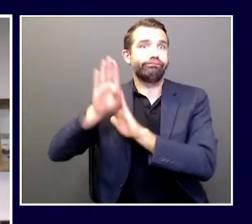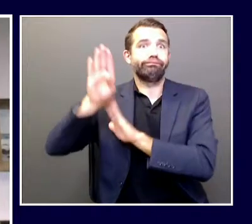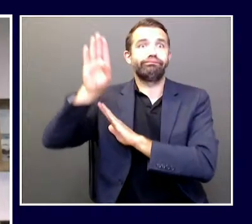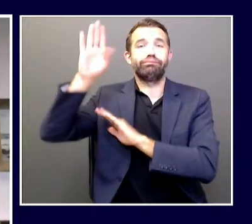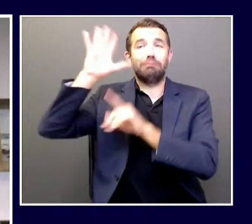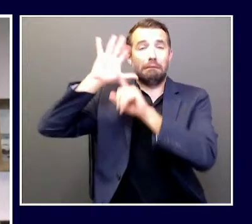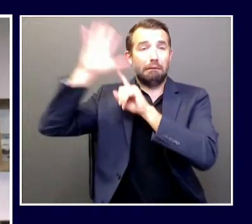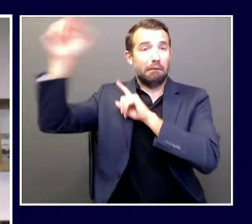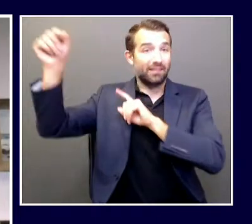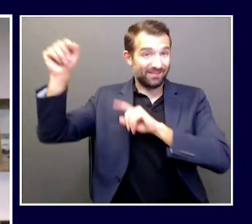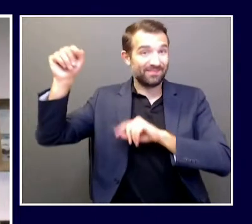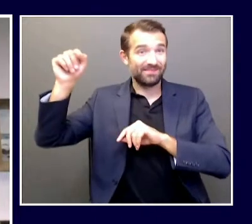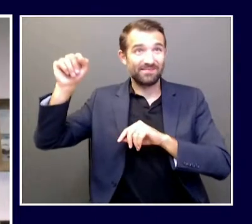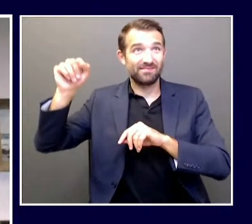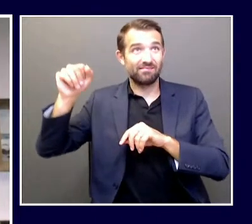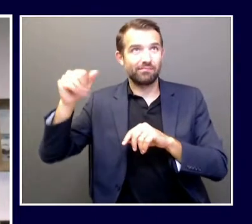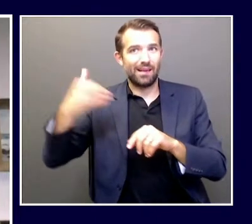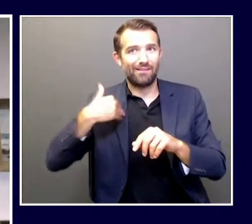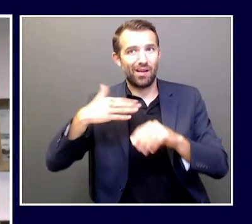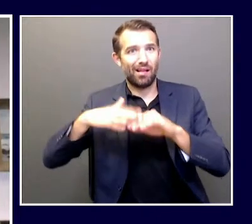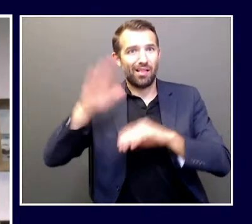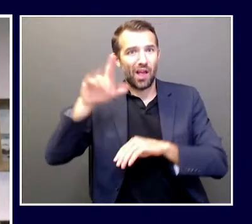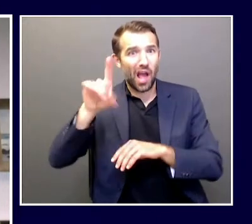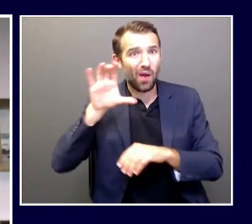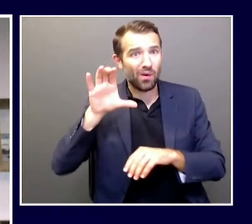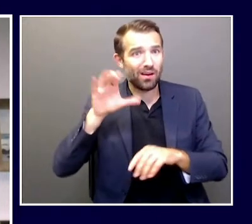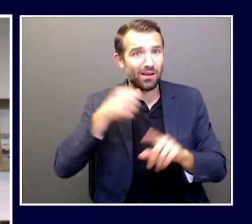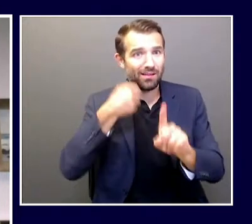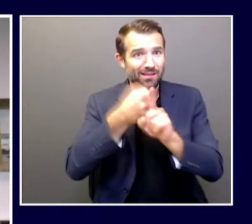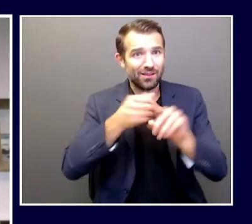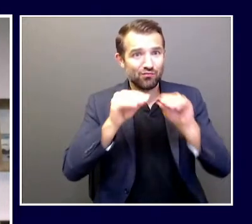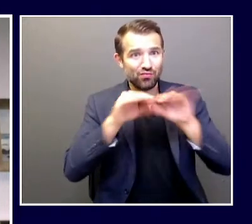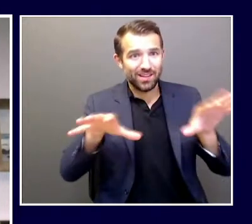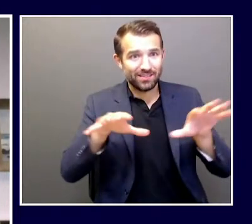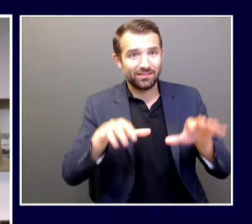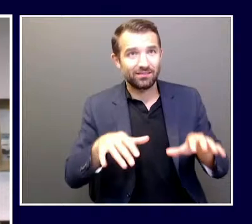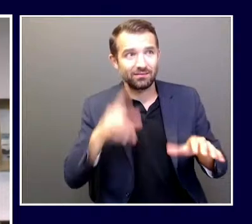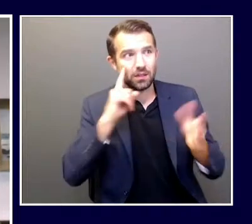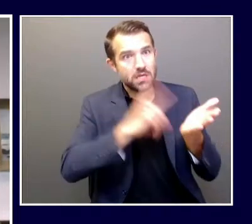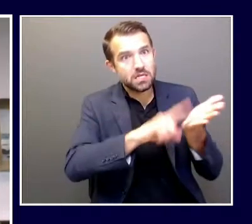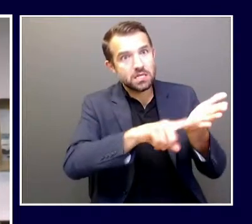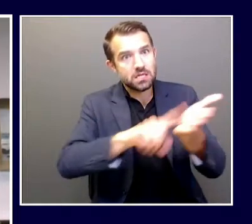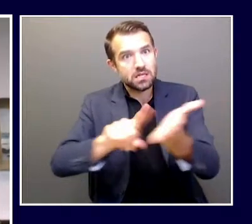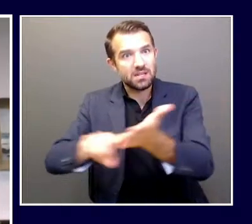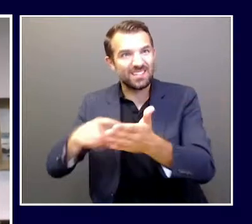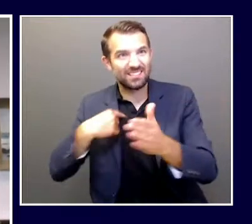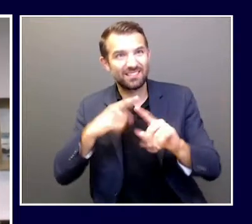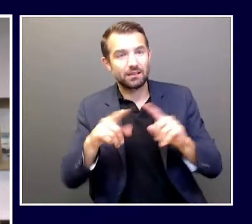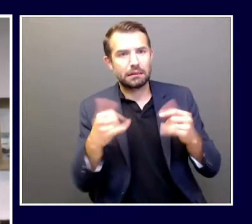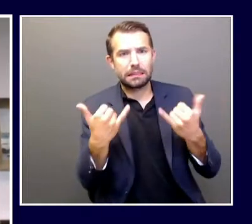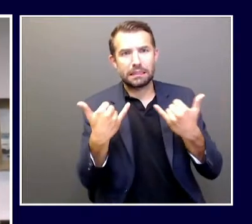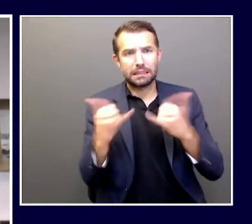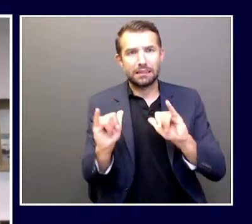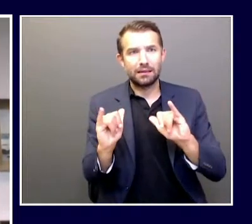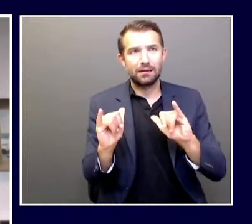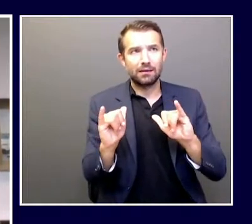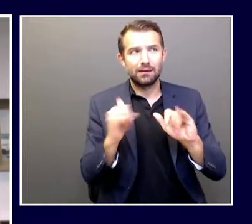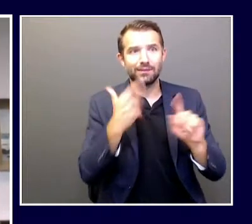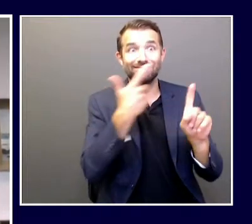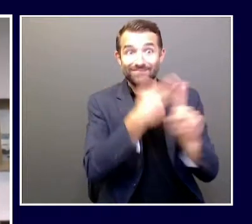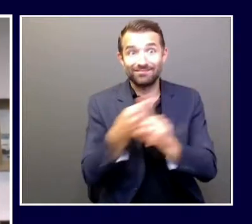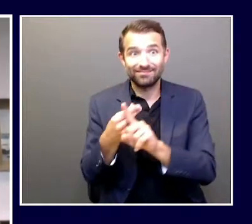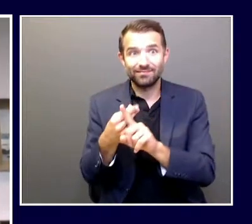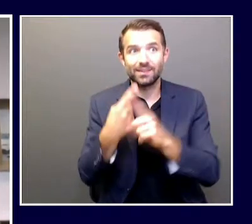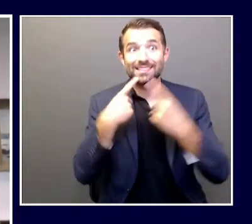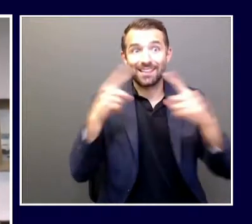open. So again, the vaccines are still, they're doing their work, but there are still outbreaks that are happening. In terms